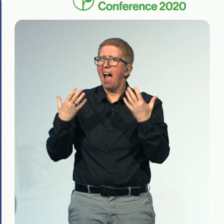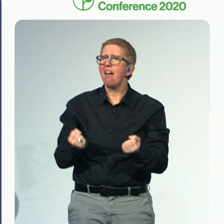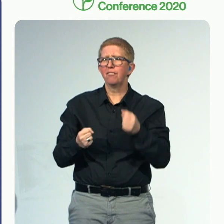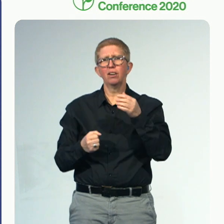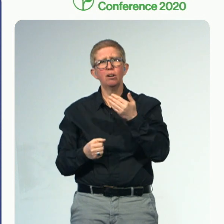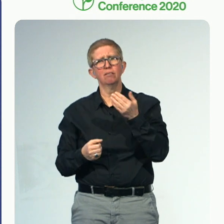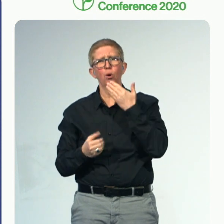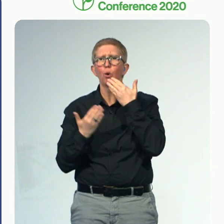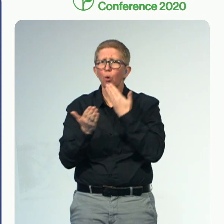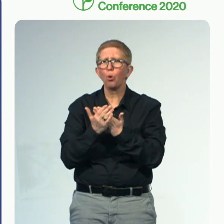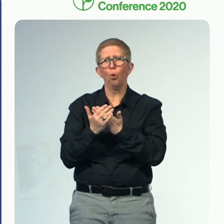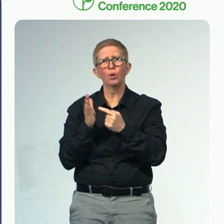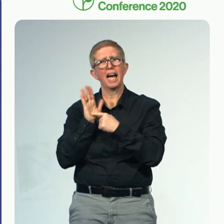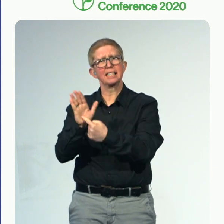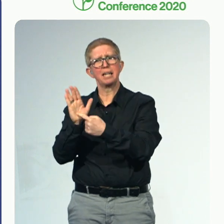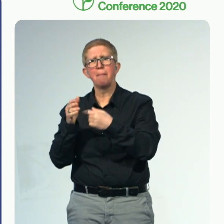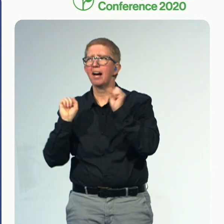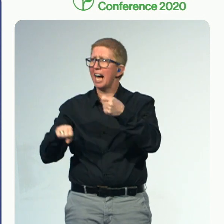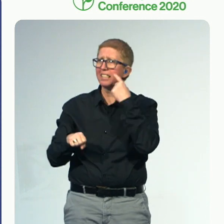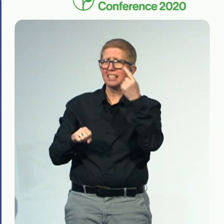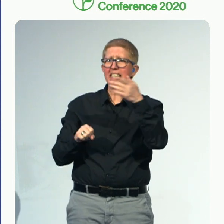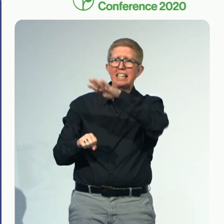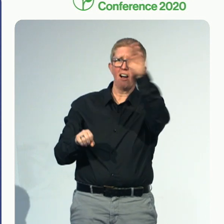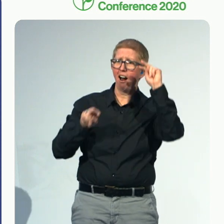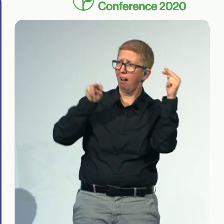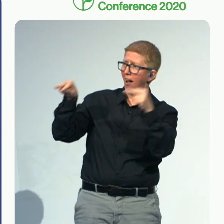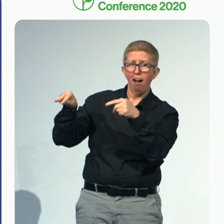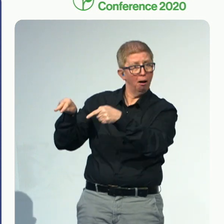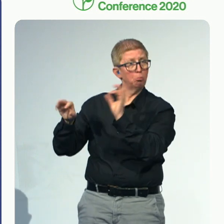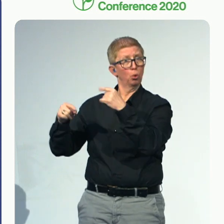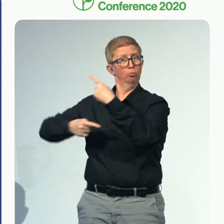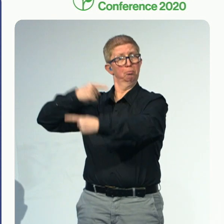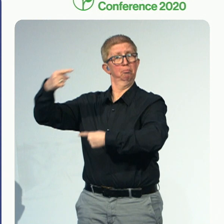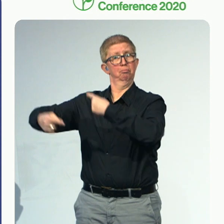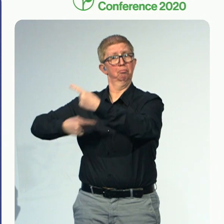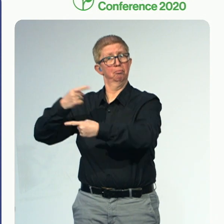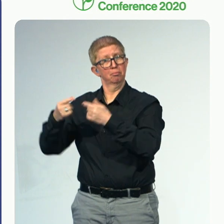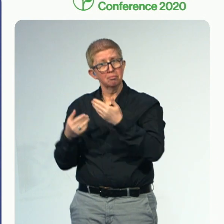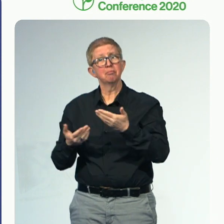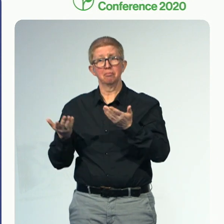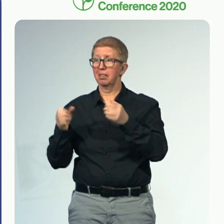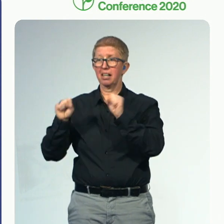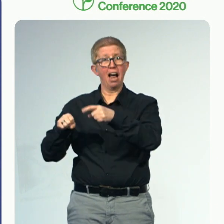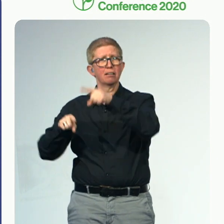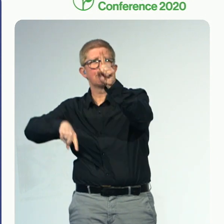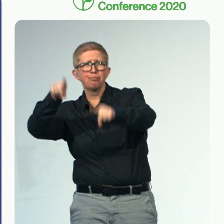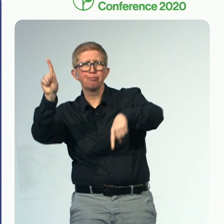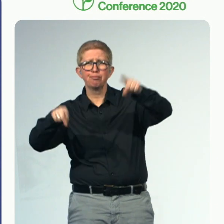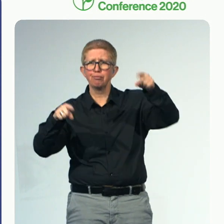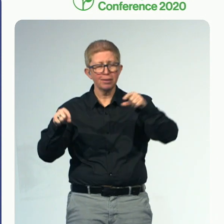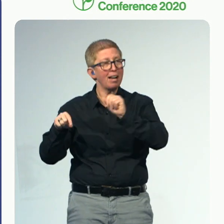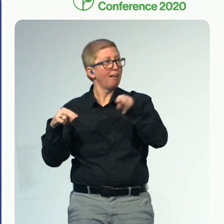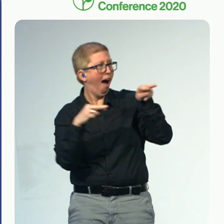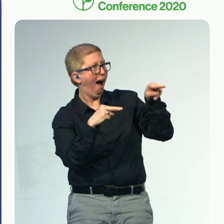actually leading the way. They are so much more accepting of diversity and welcoming to children who are said